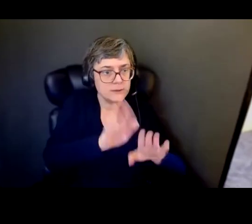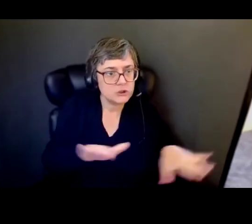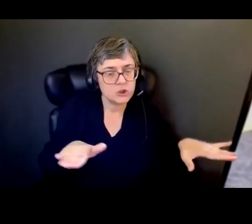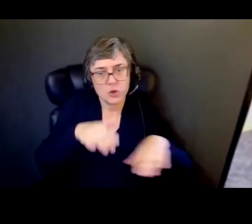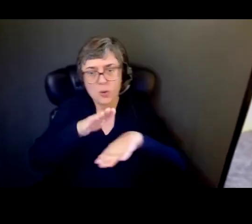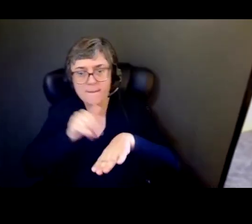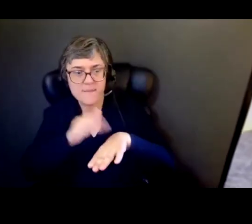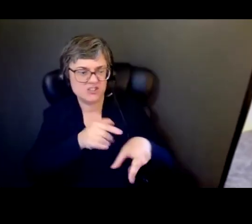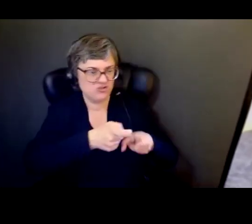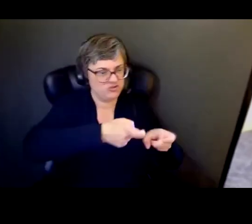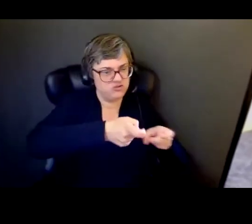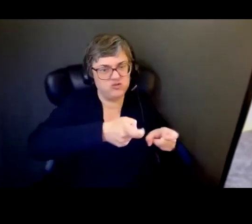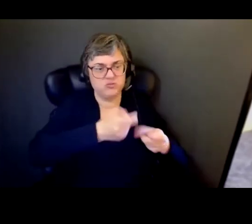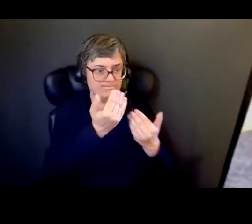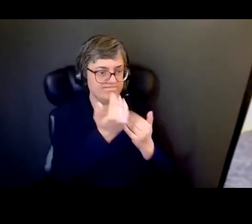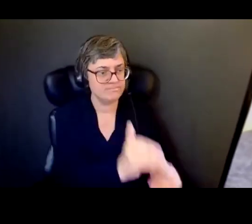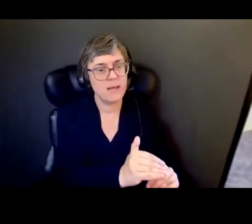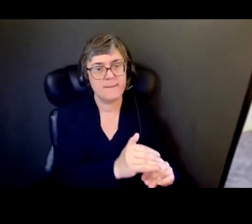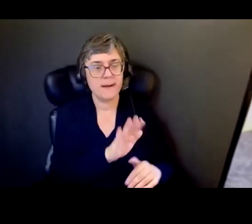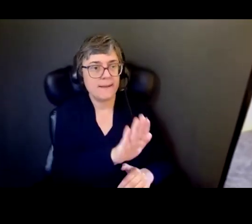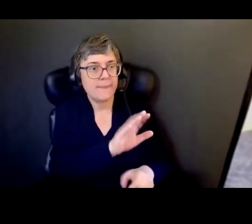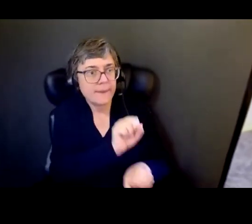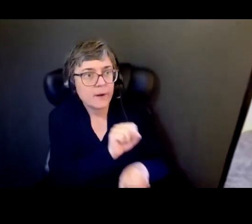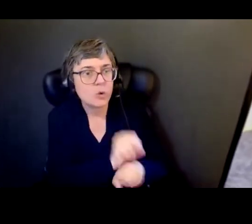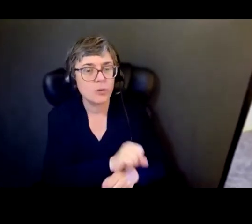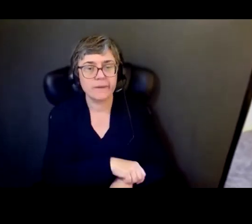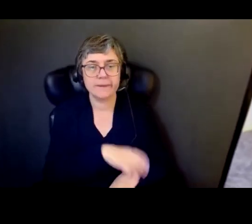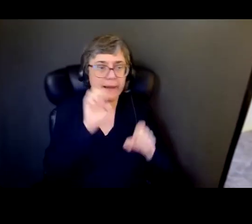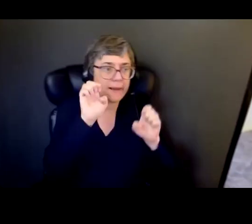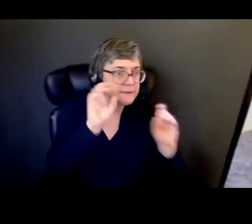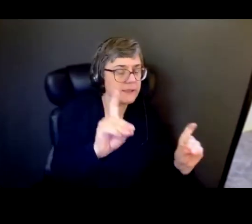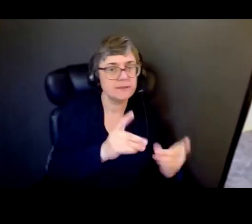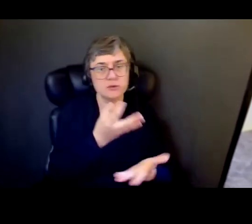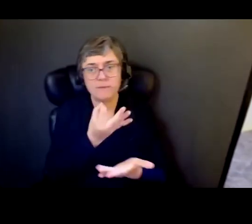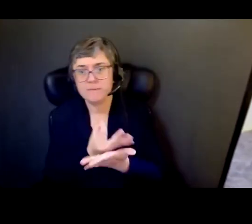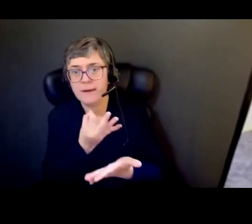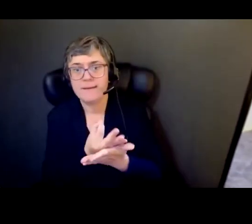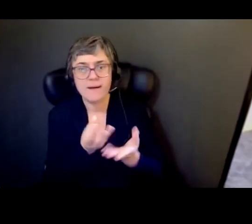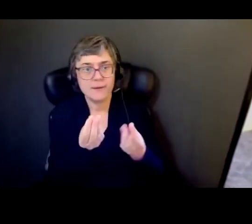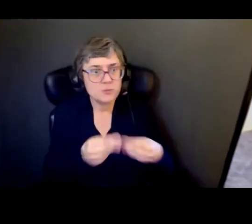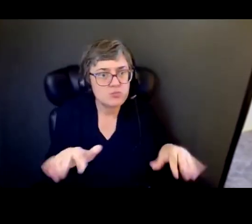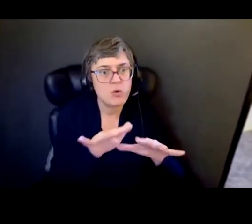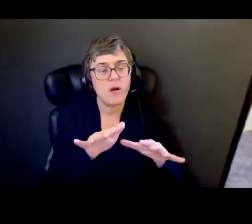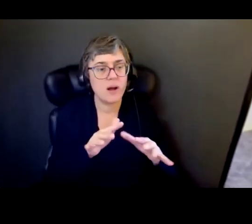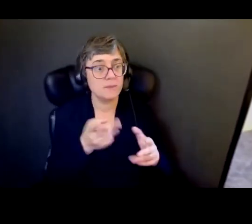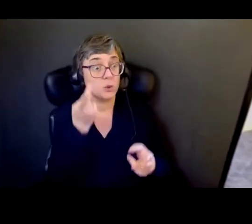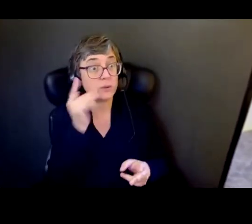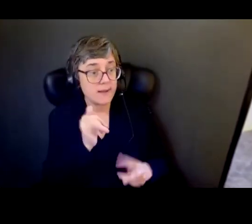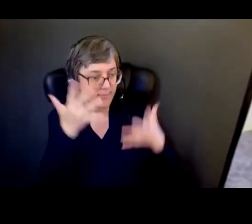employment, education, finances, property, physical